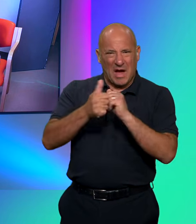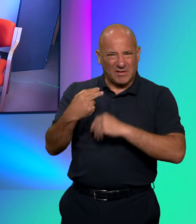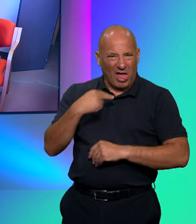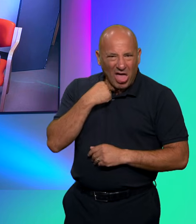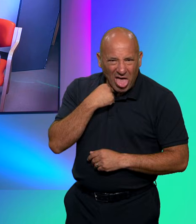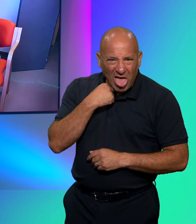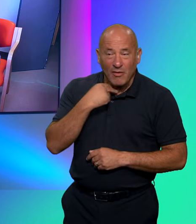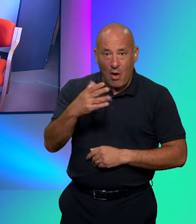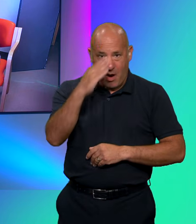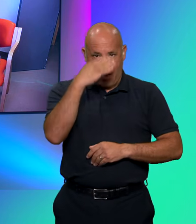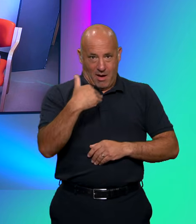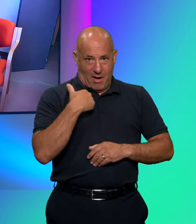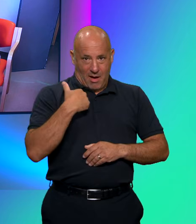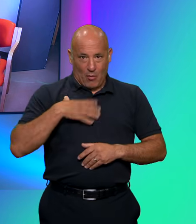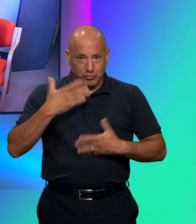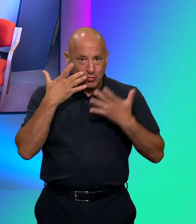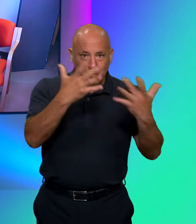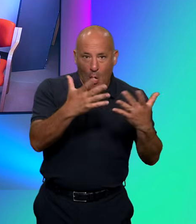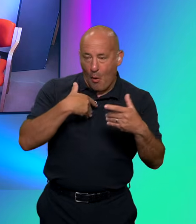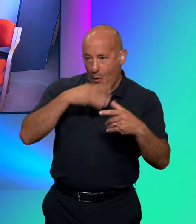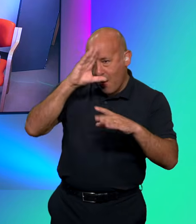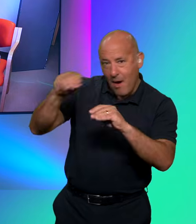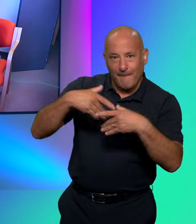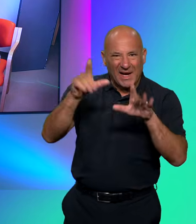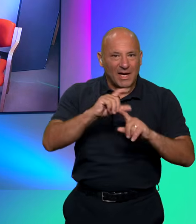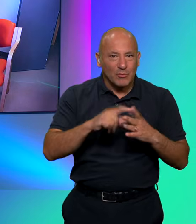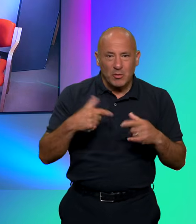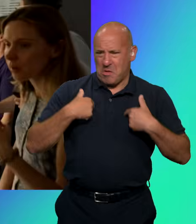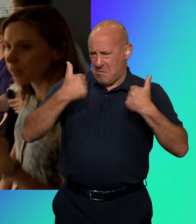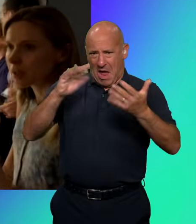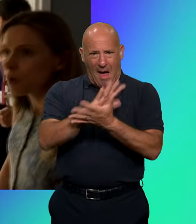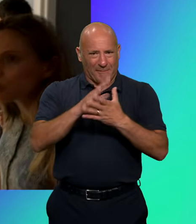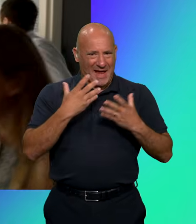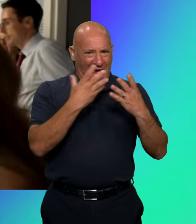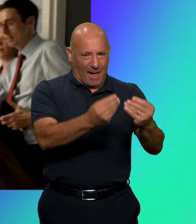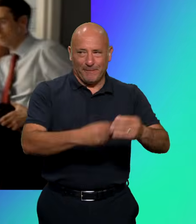them what he'd been up to. And Newsround was very happy to help.